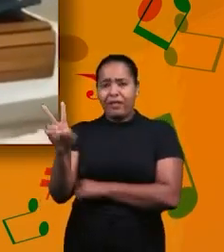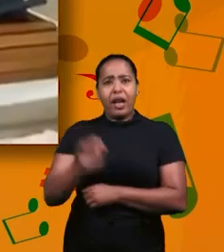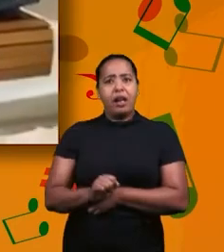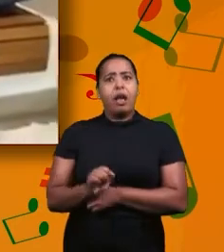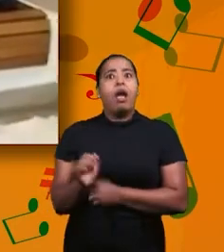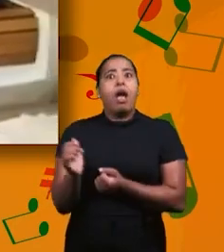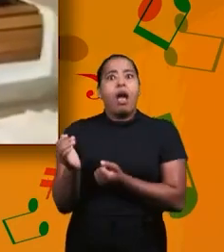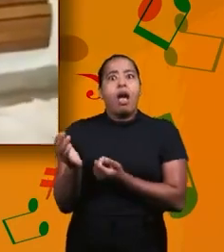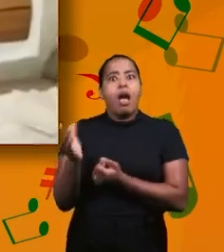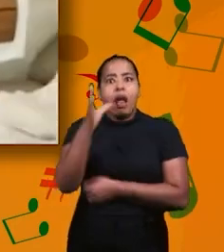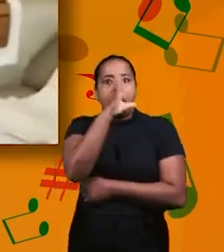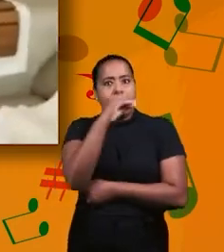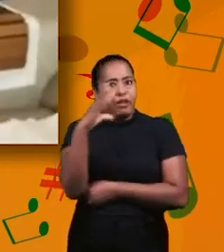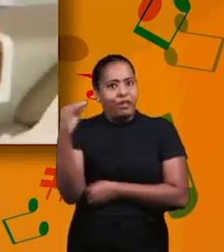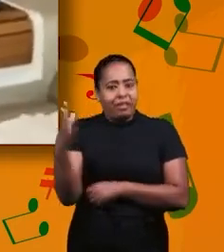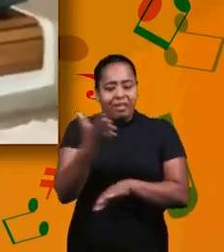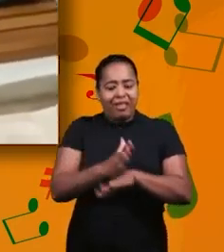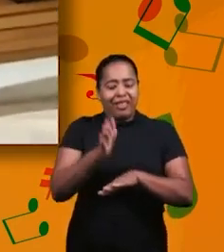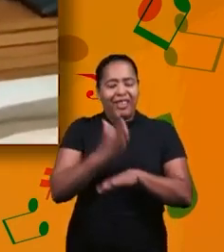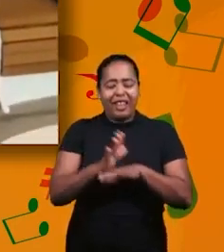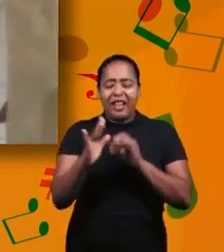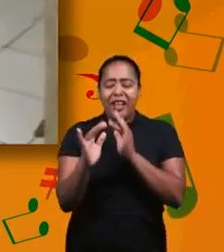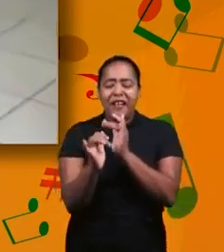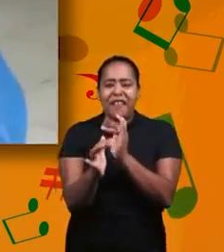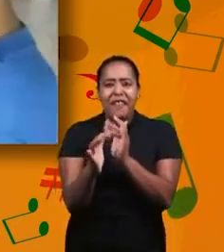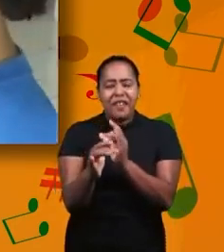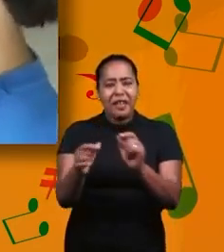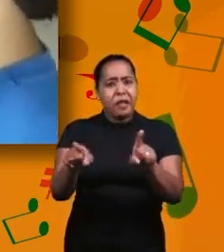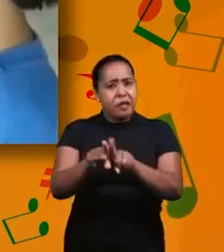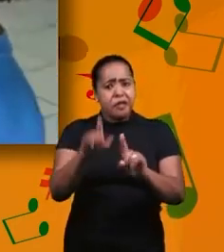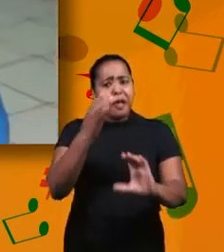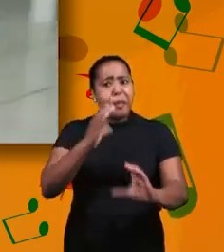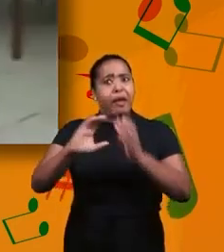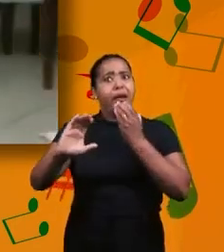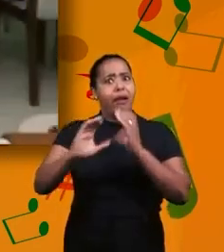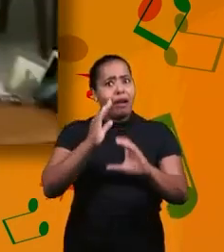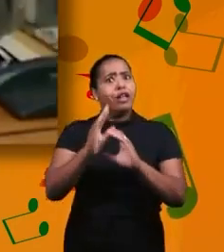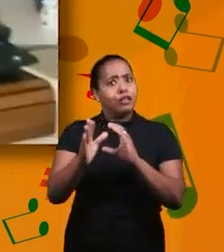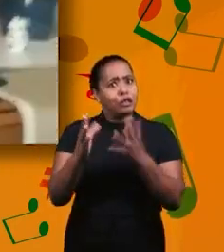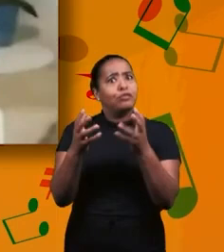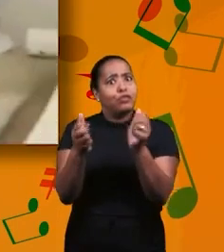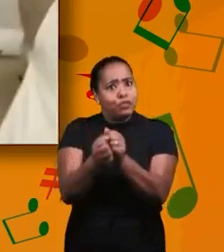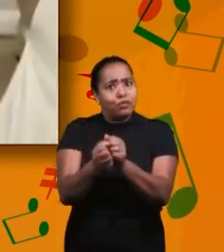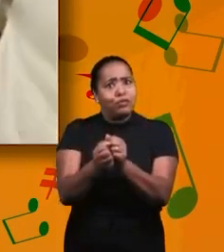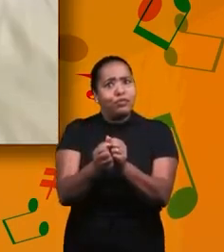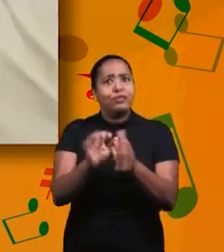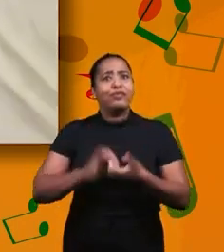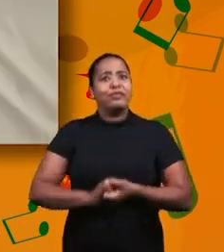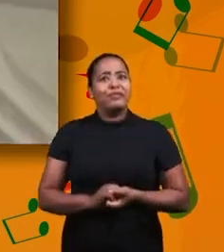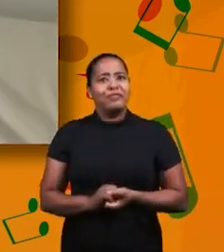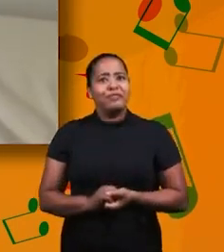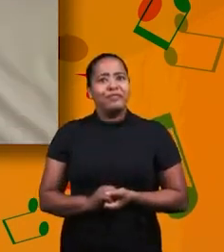adolescent. He's practicing his recorder and also singing.